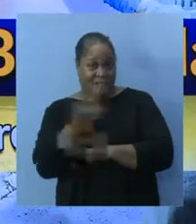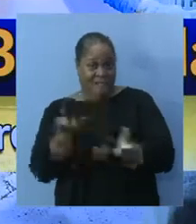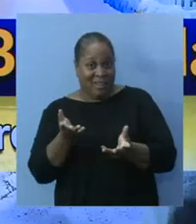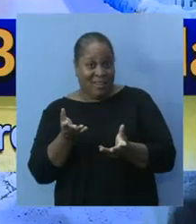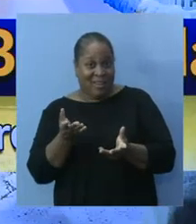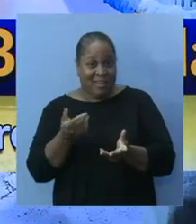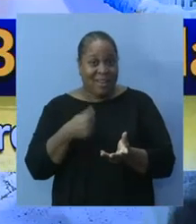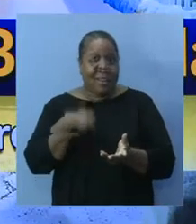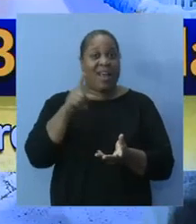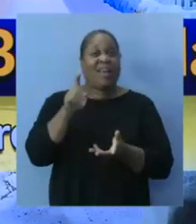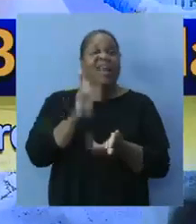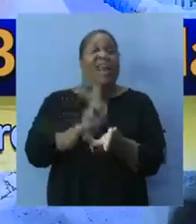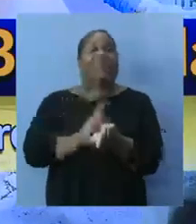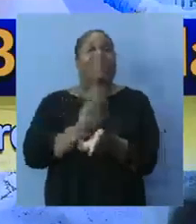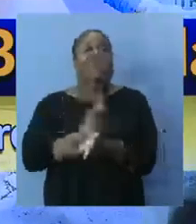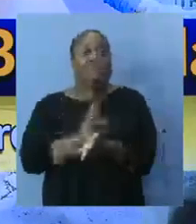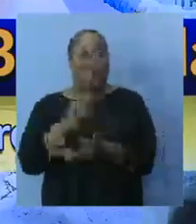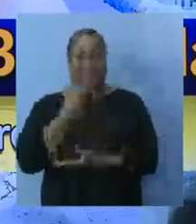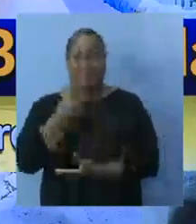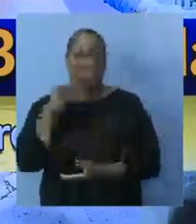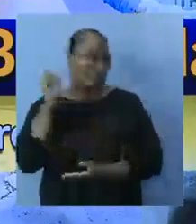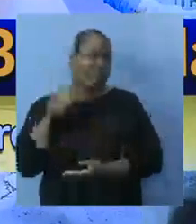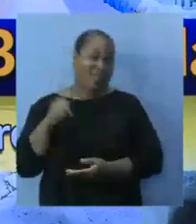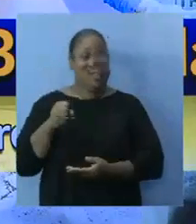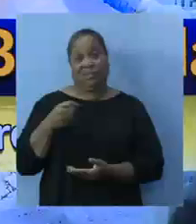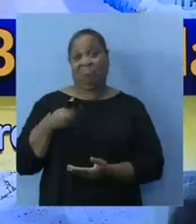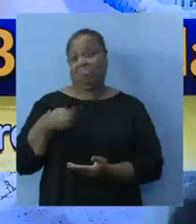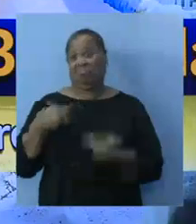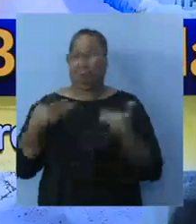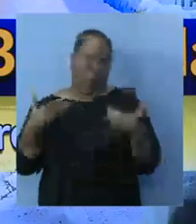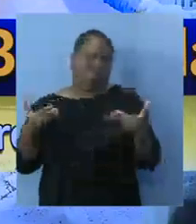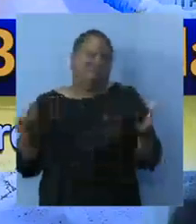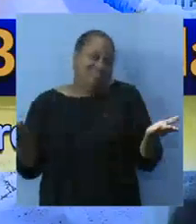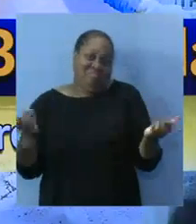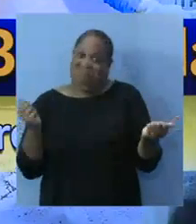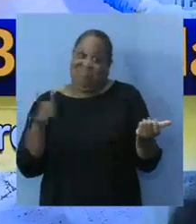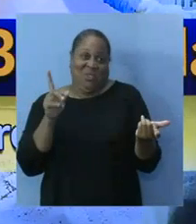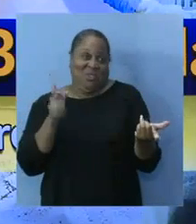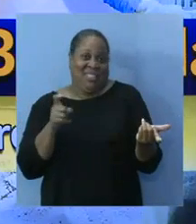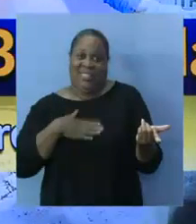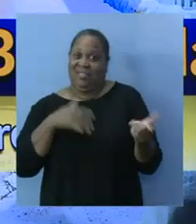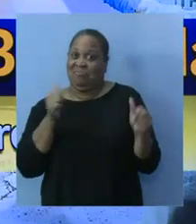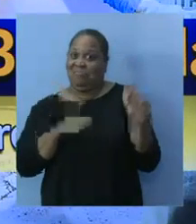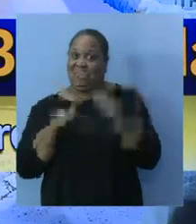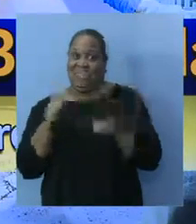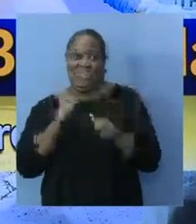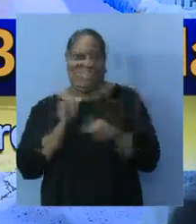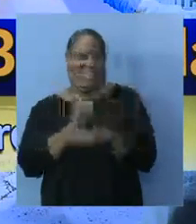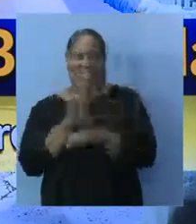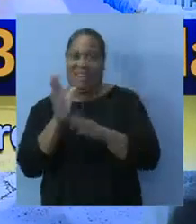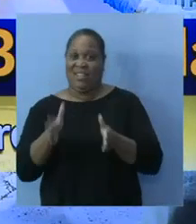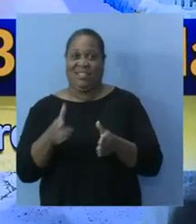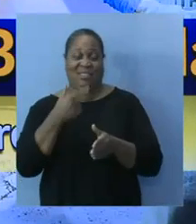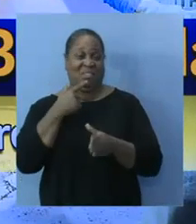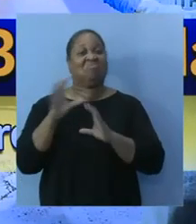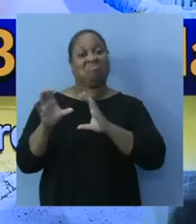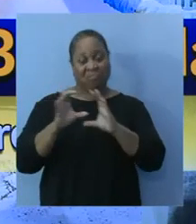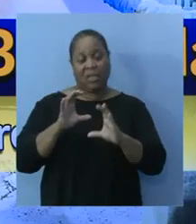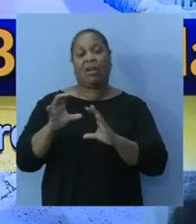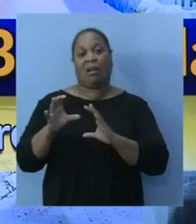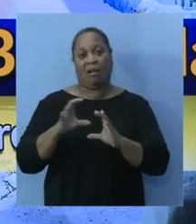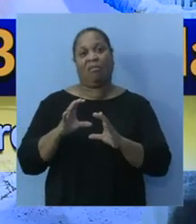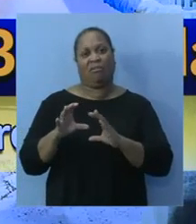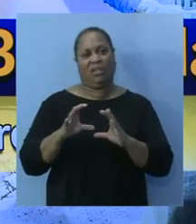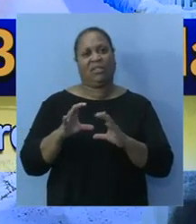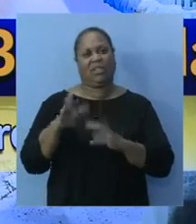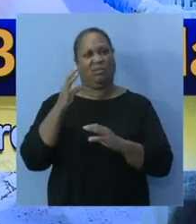I asked Dr. Weldon if it was safe, and she said yes, and I was good to go. That's all I needed. This is my science advisor to tell me. And it was a conversation of